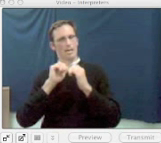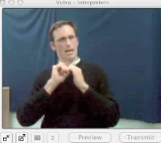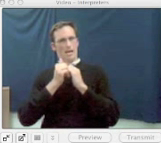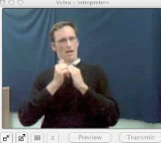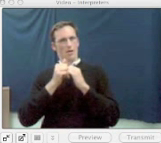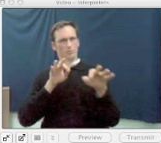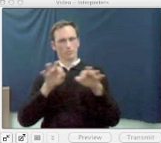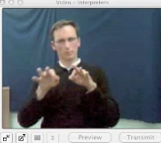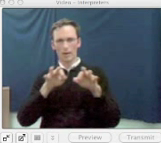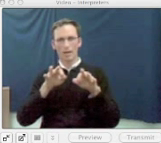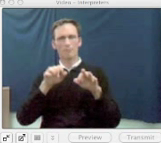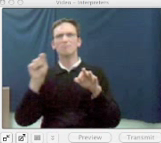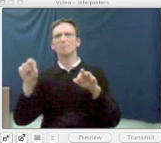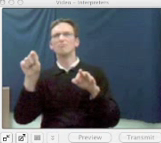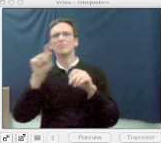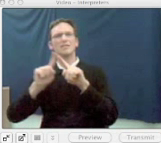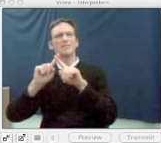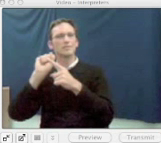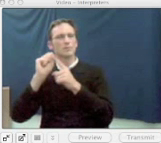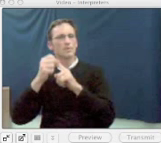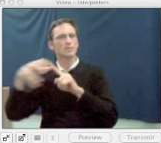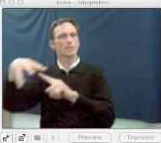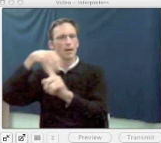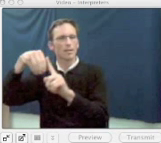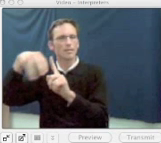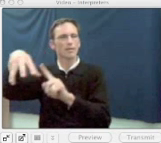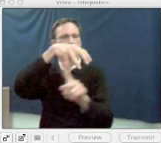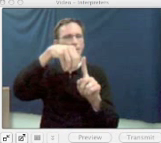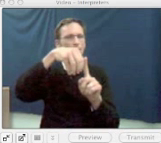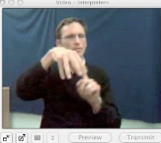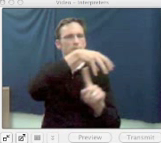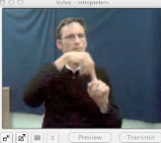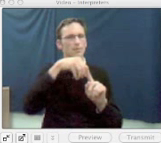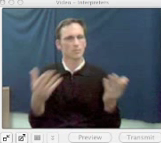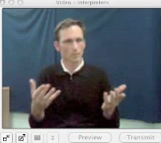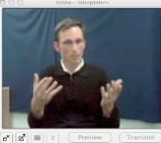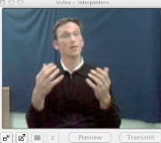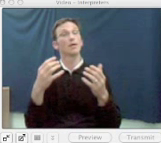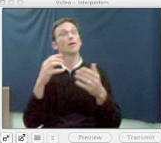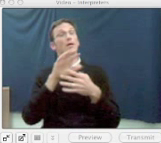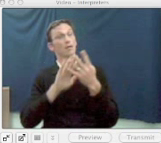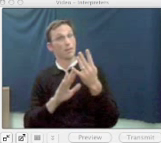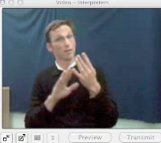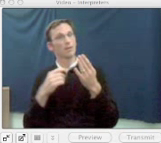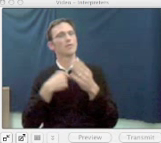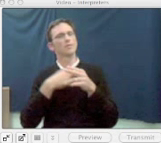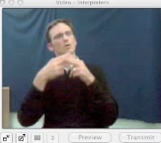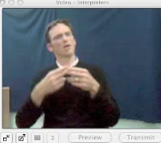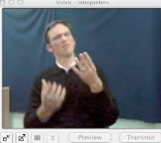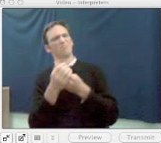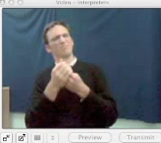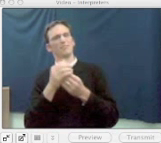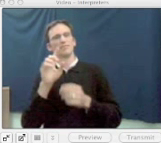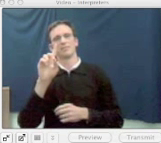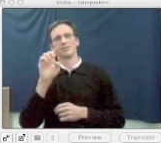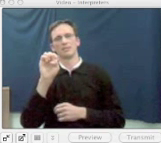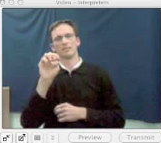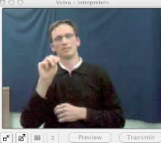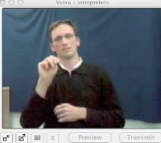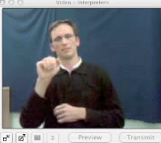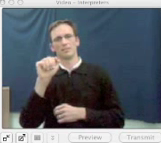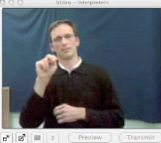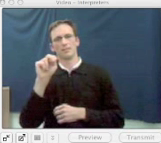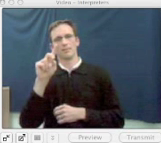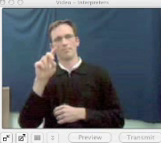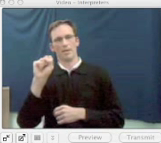contextual factors. In this case, we're using the term demands, job demands, those things that